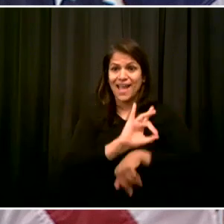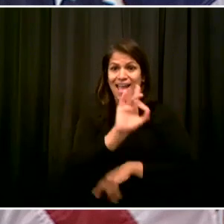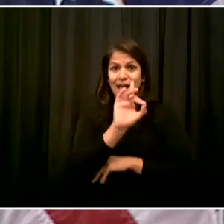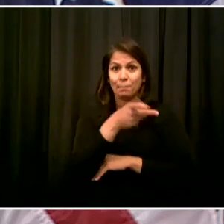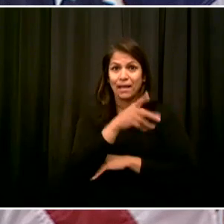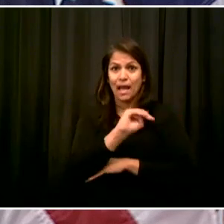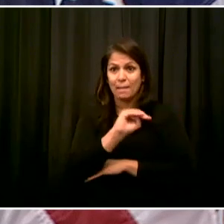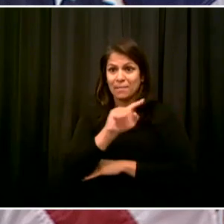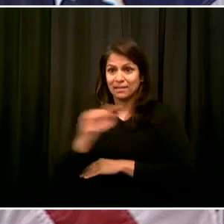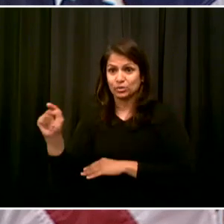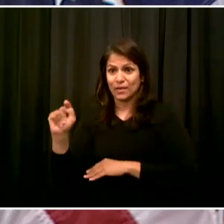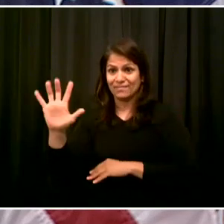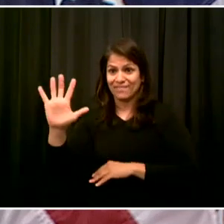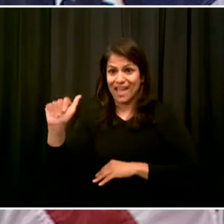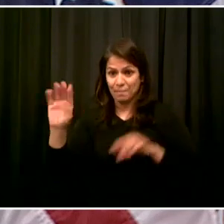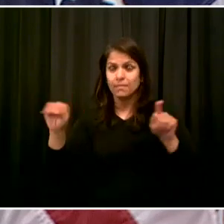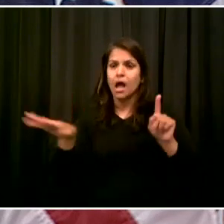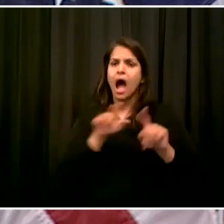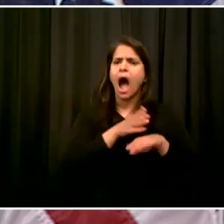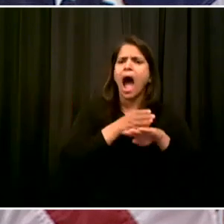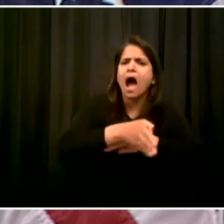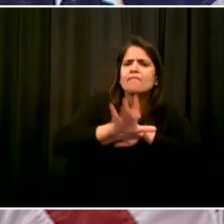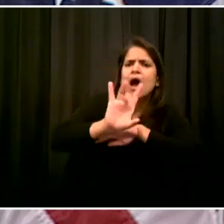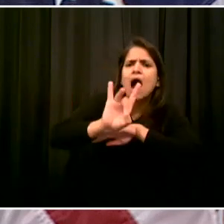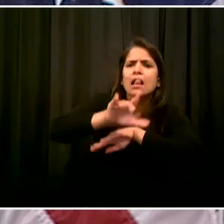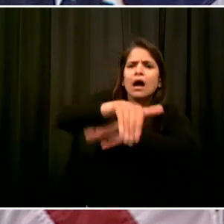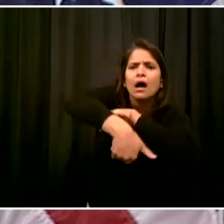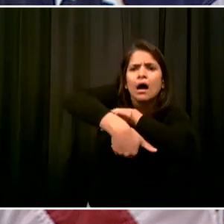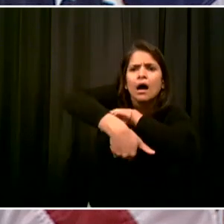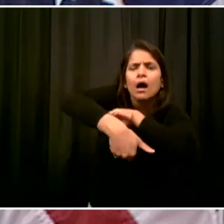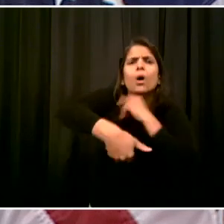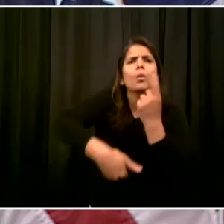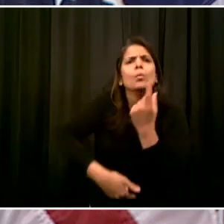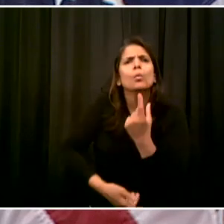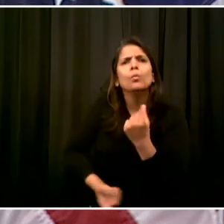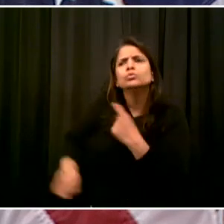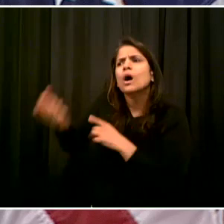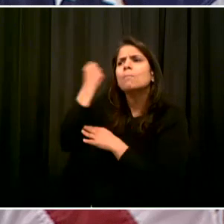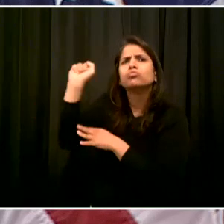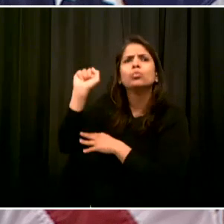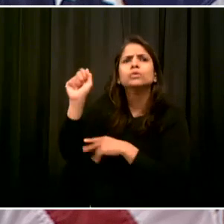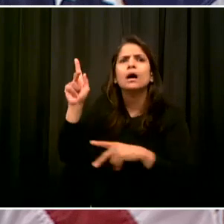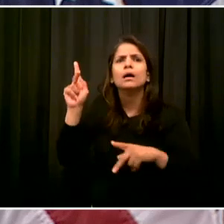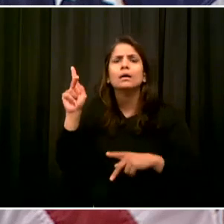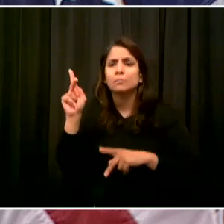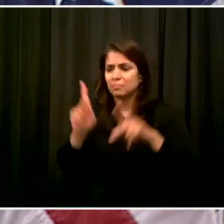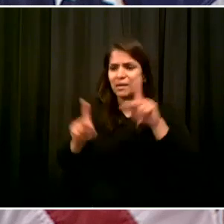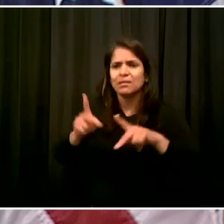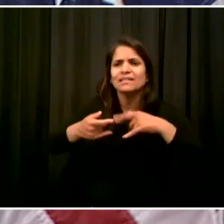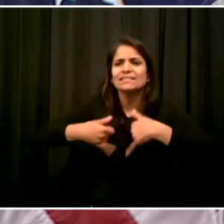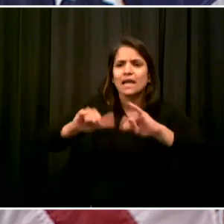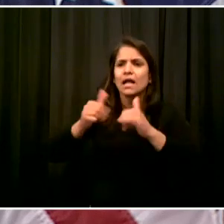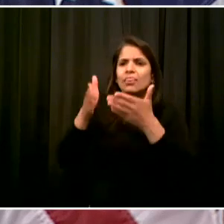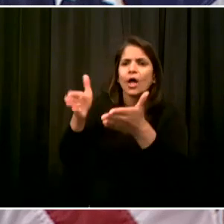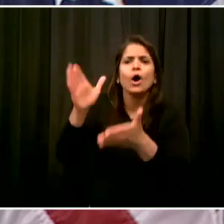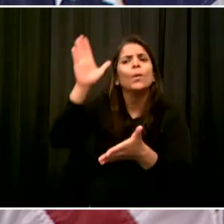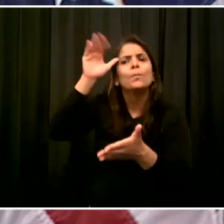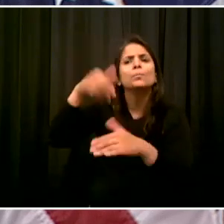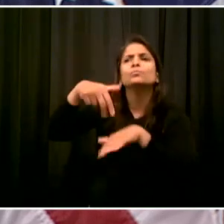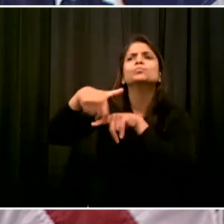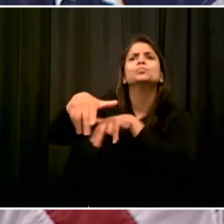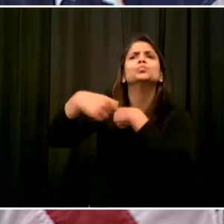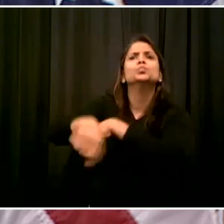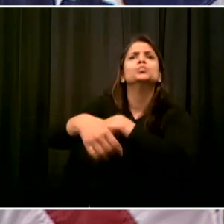violation? And would officers have been following policy if they had escalated immediately to impact weapons while arresting